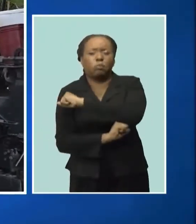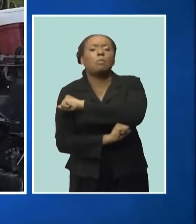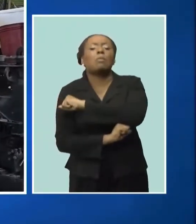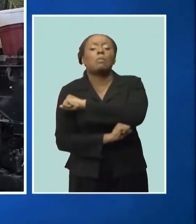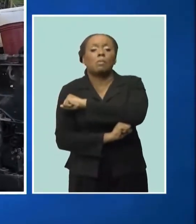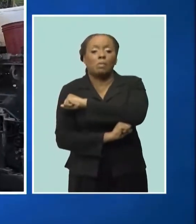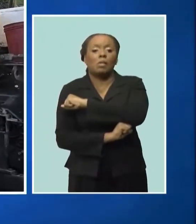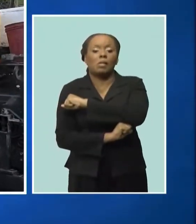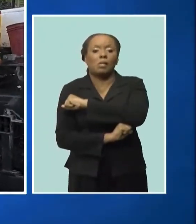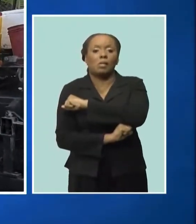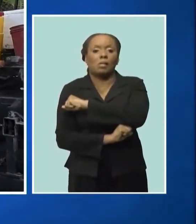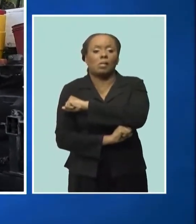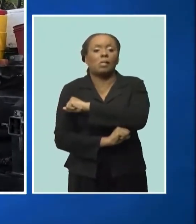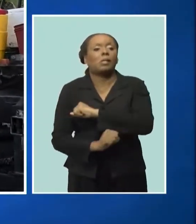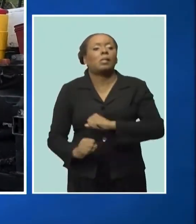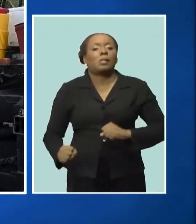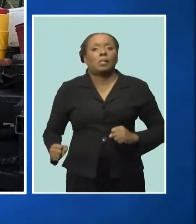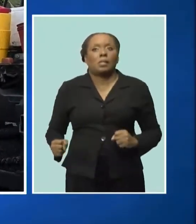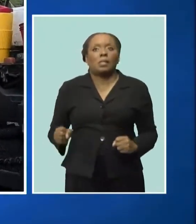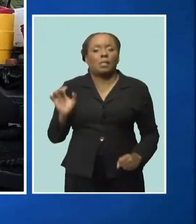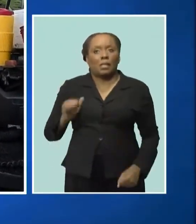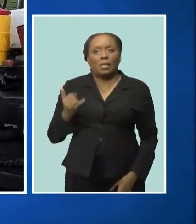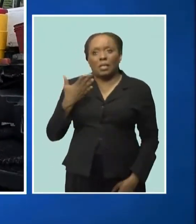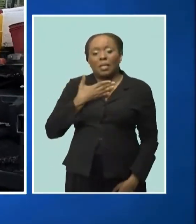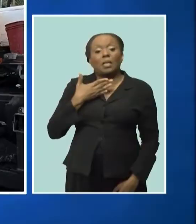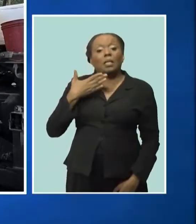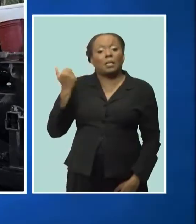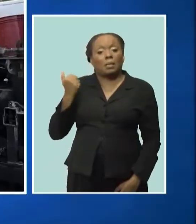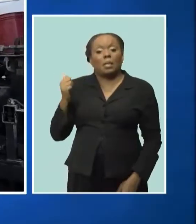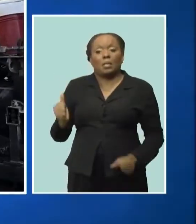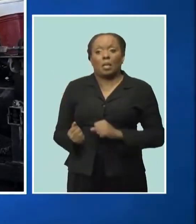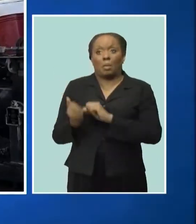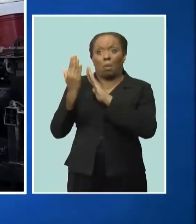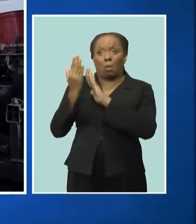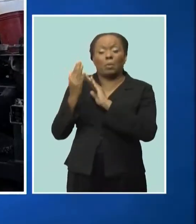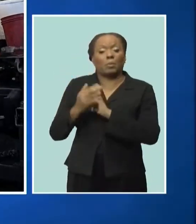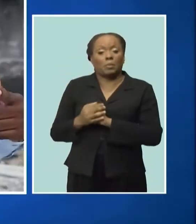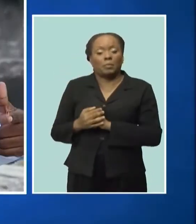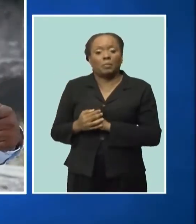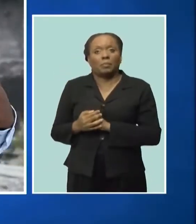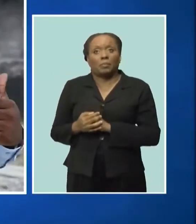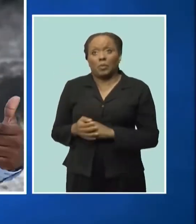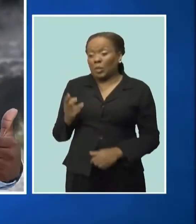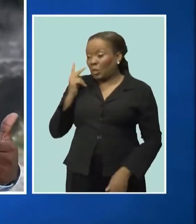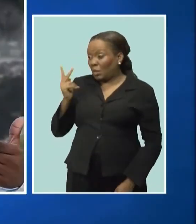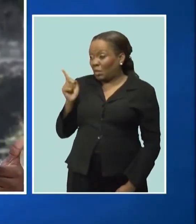what I'm made to understand, that is best practices. The drainage, as you can